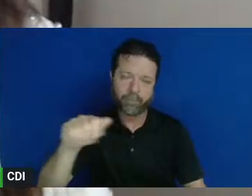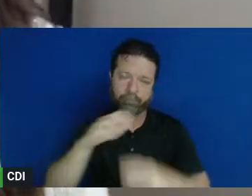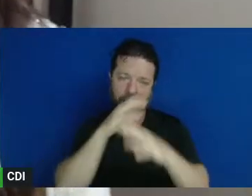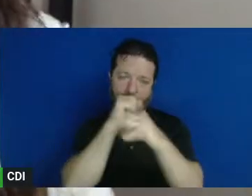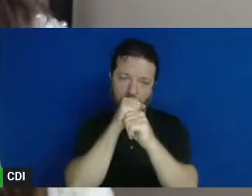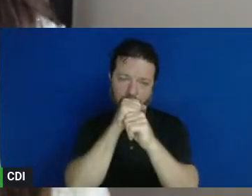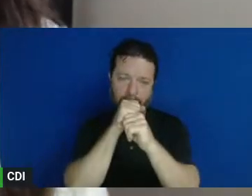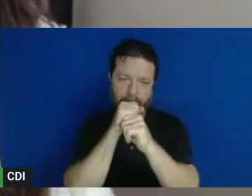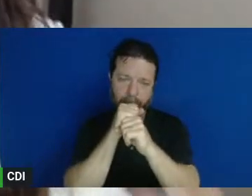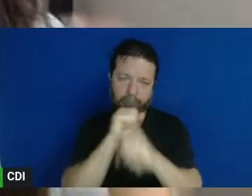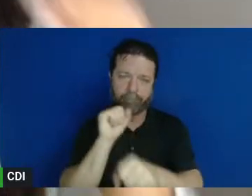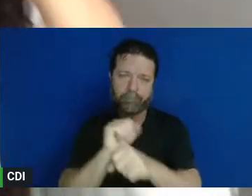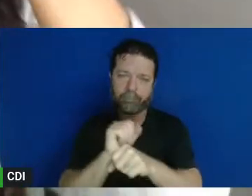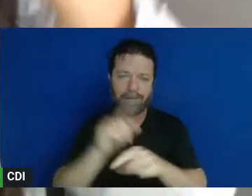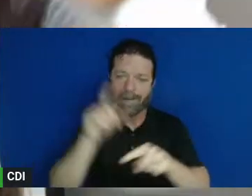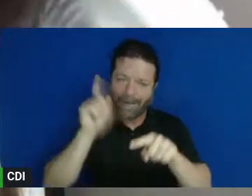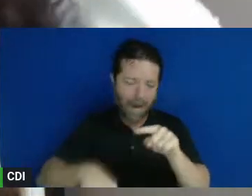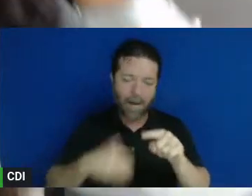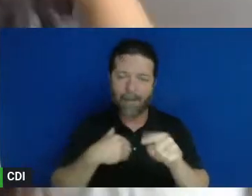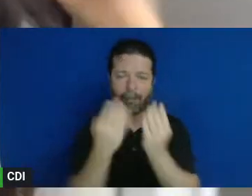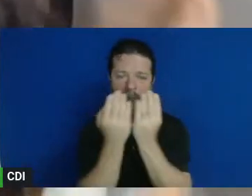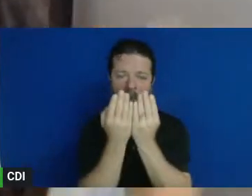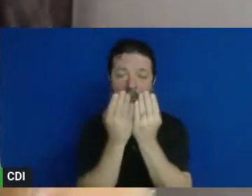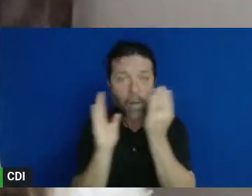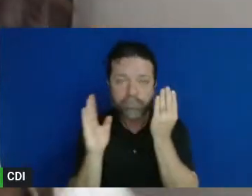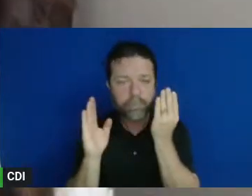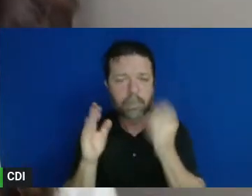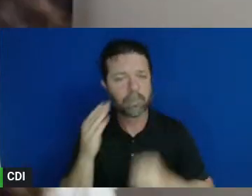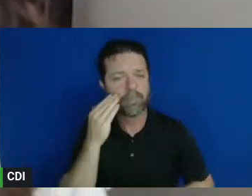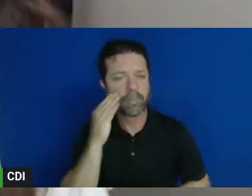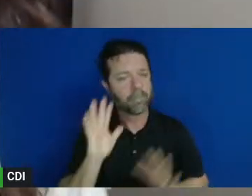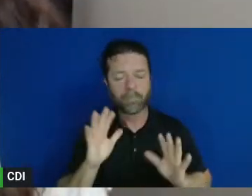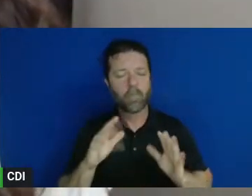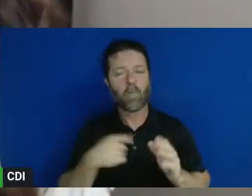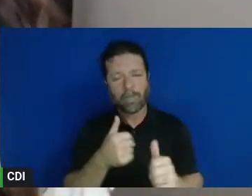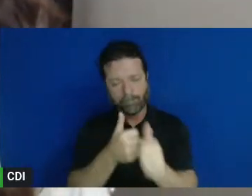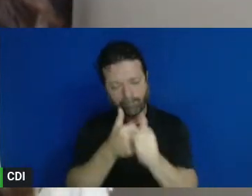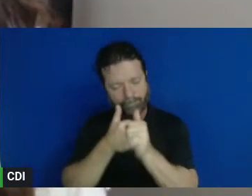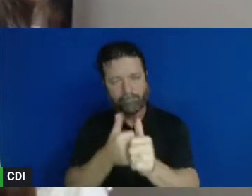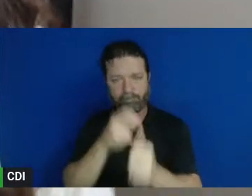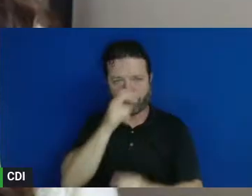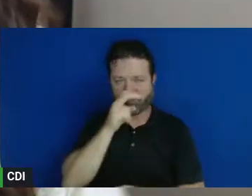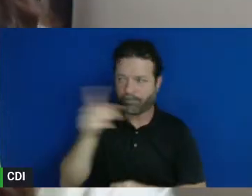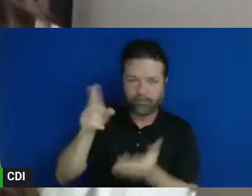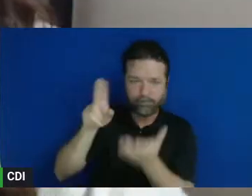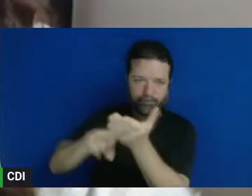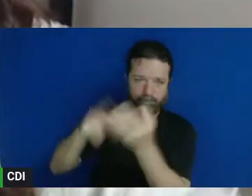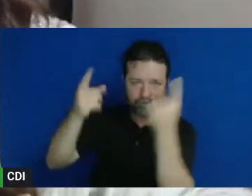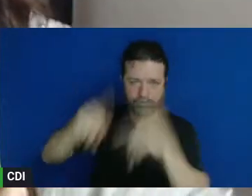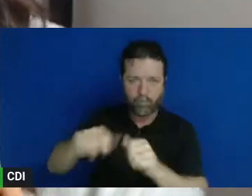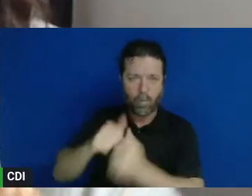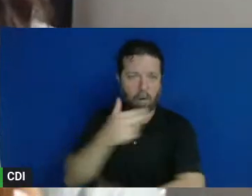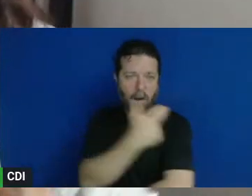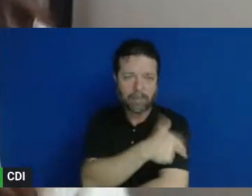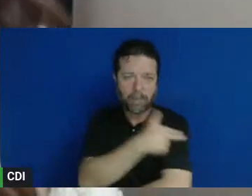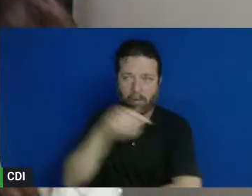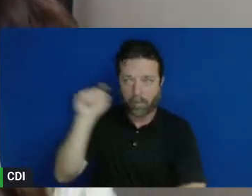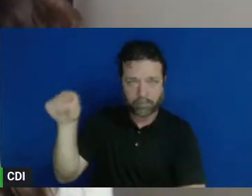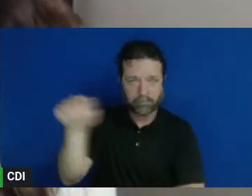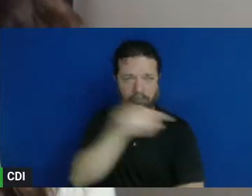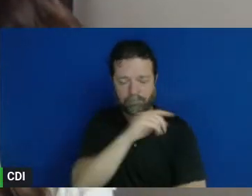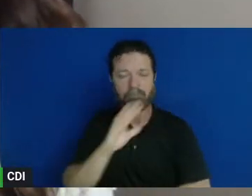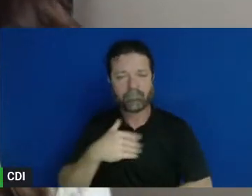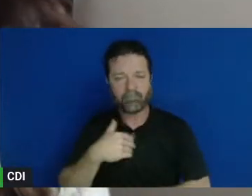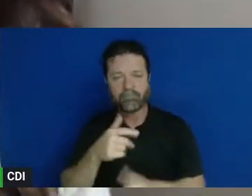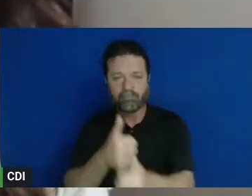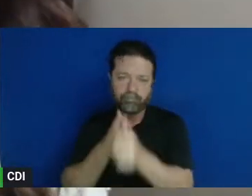we're following all the steps. But yeah, those two are the main reasons as to why we aren't able